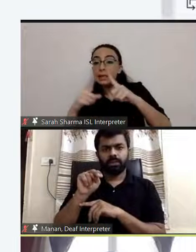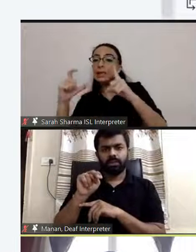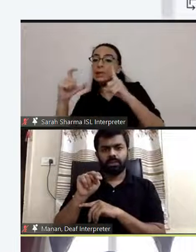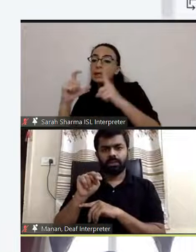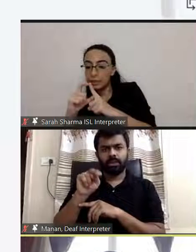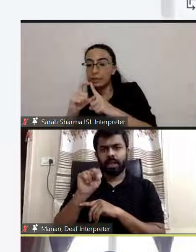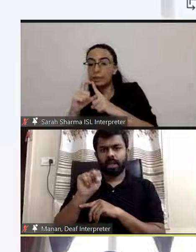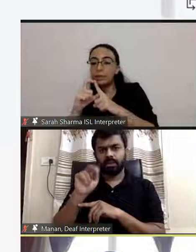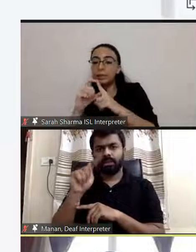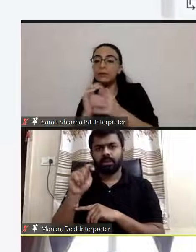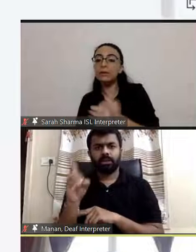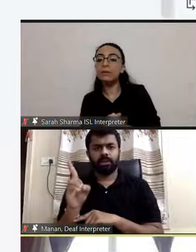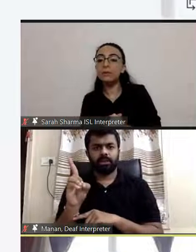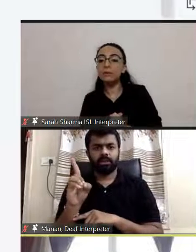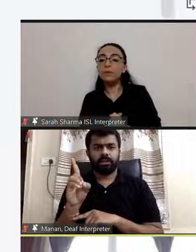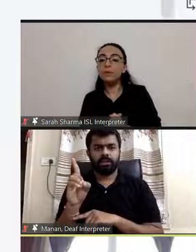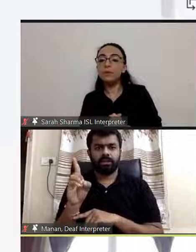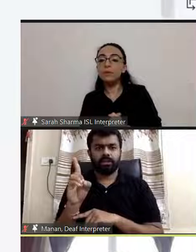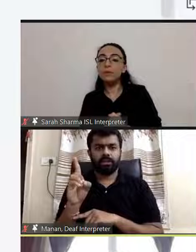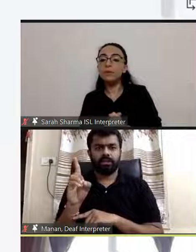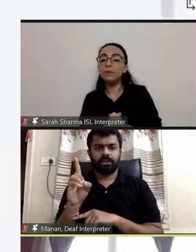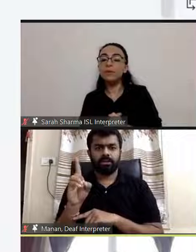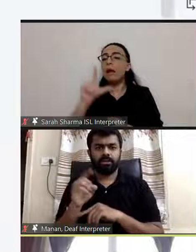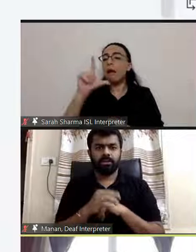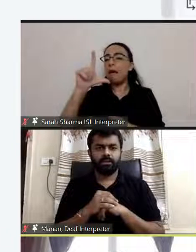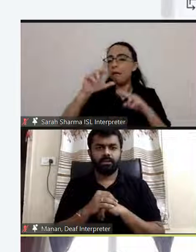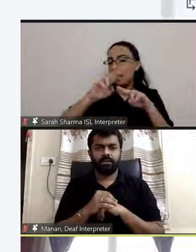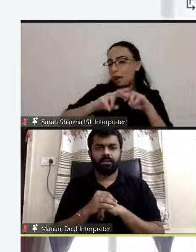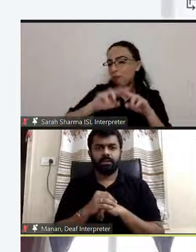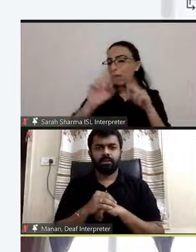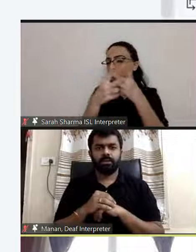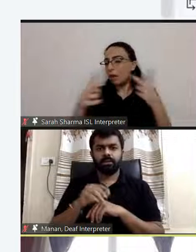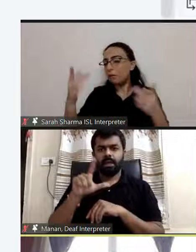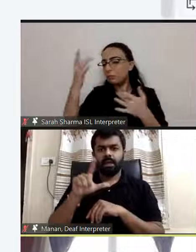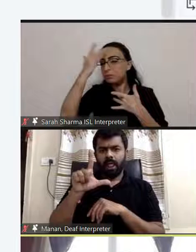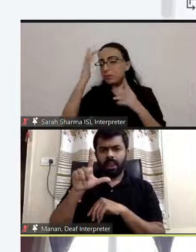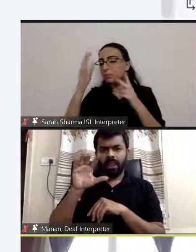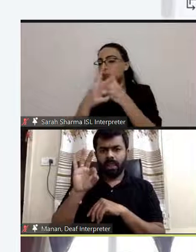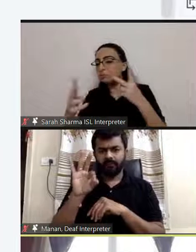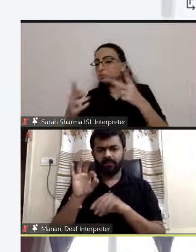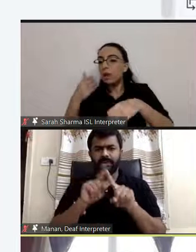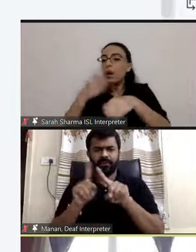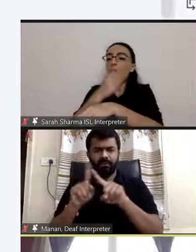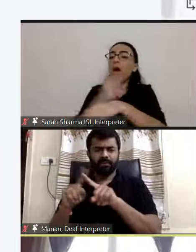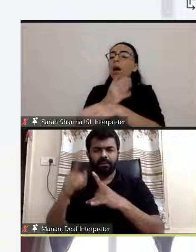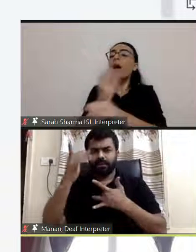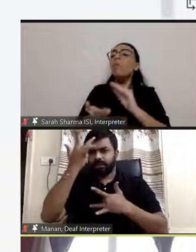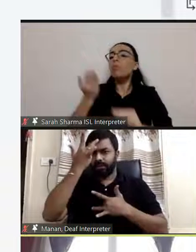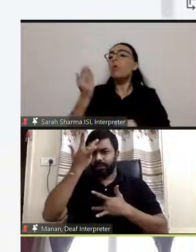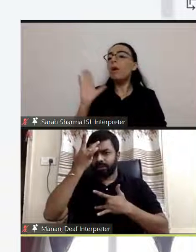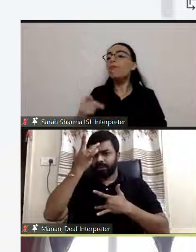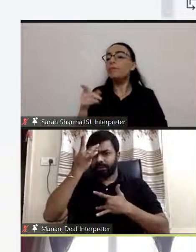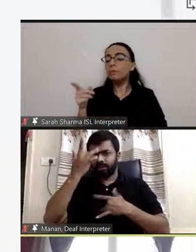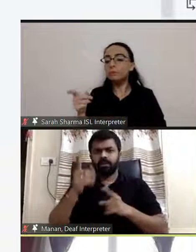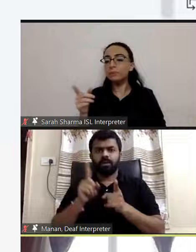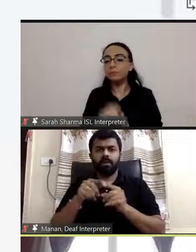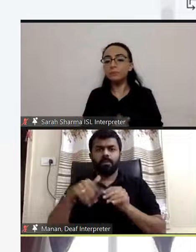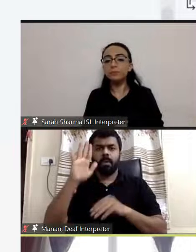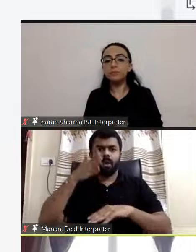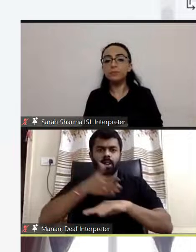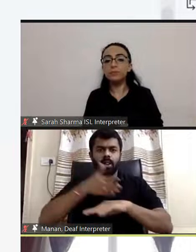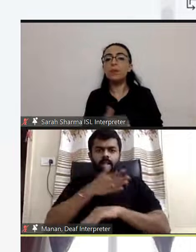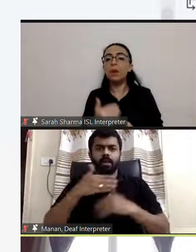onchocerciasis, LF, and so on. So I have been working for TLM